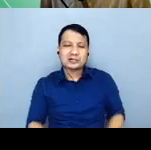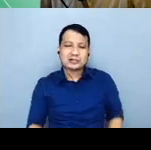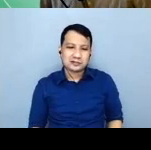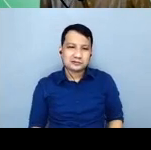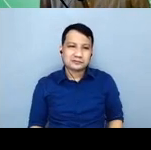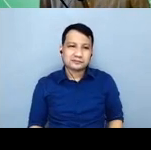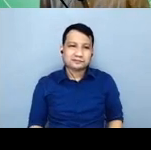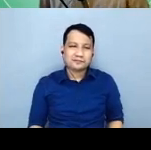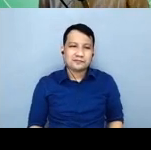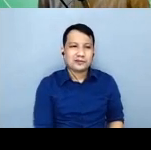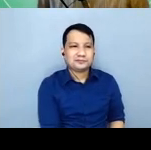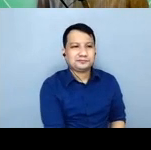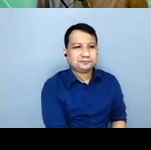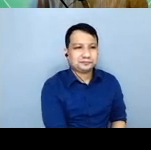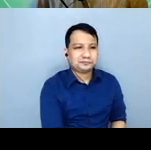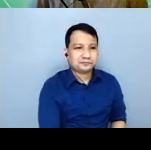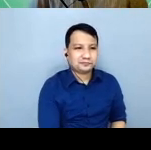All right.